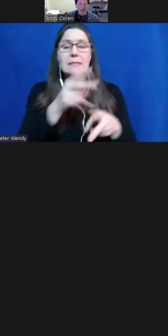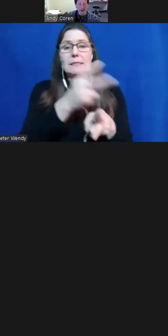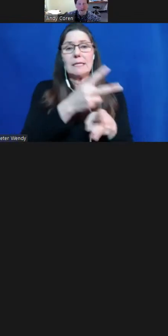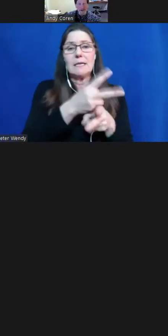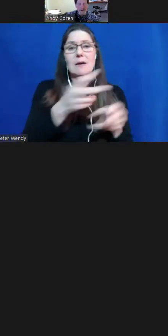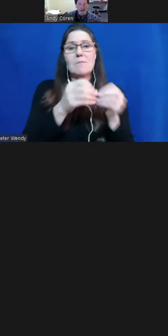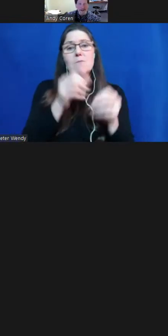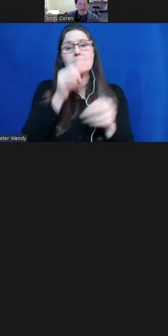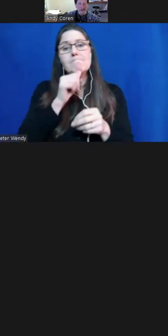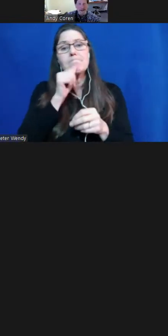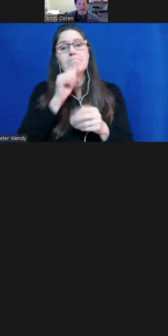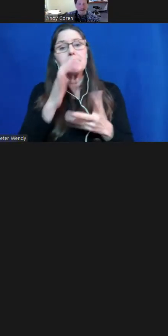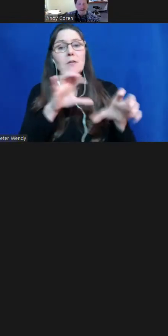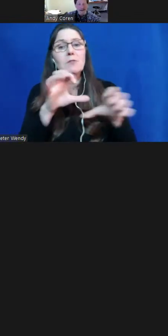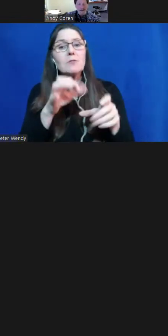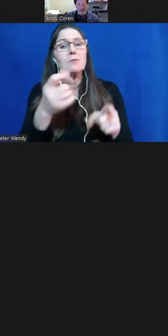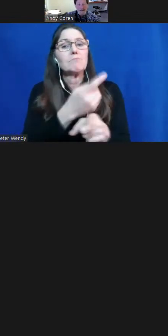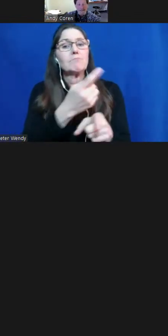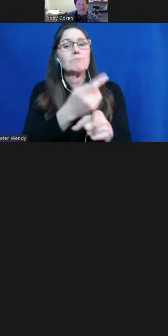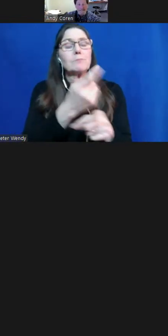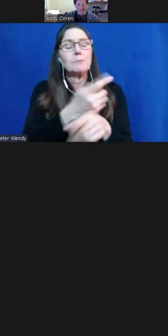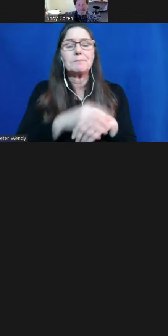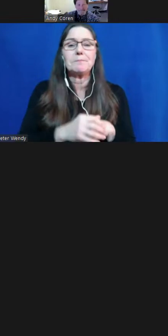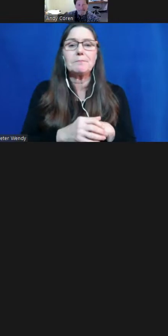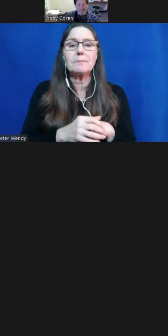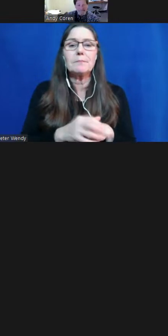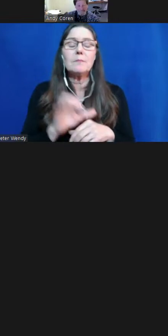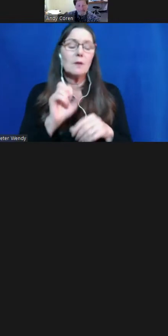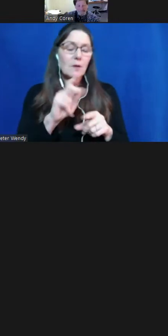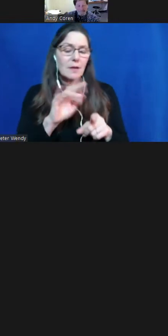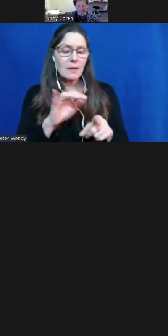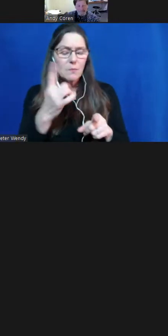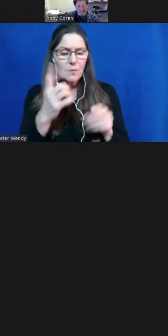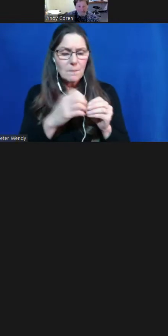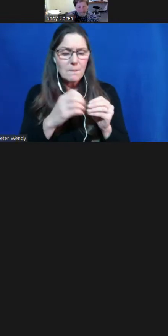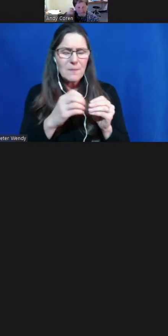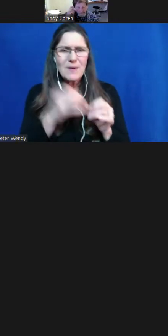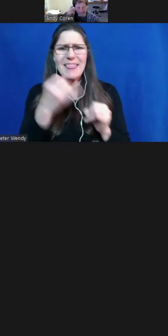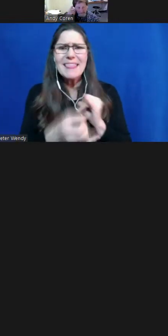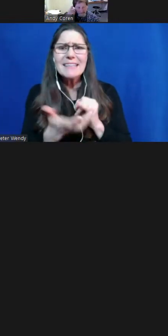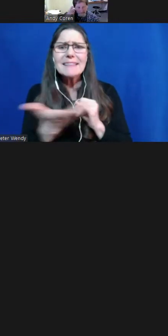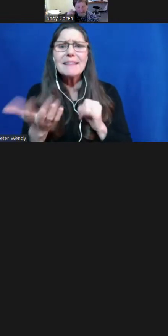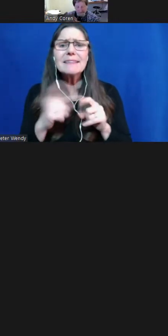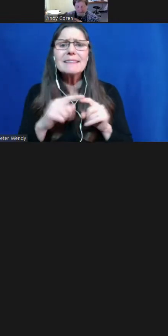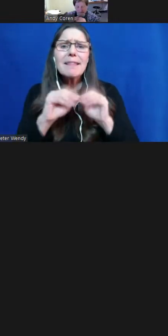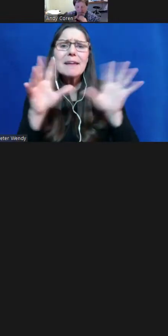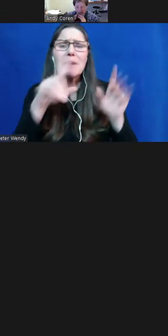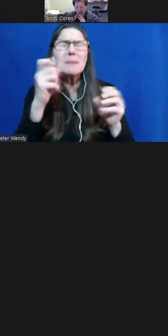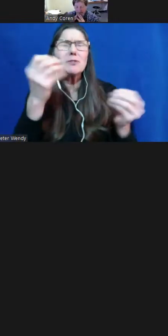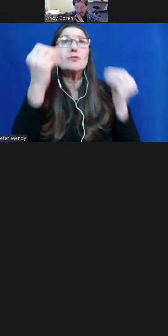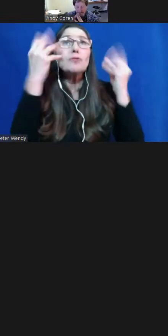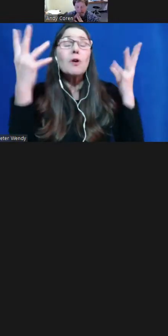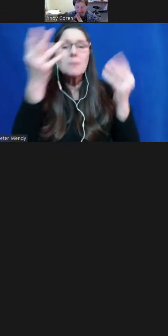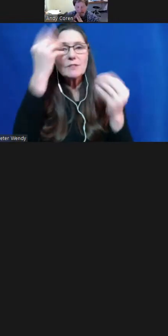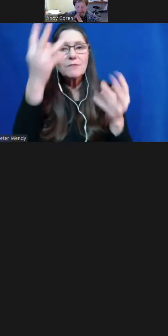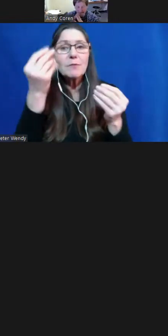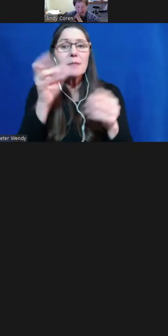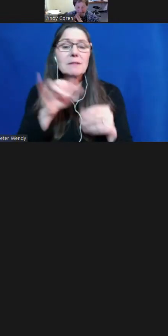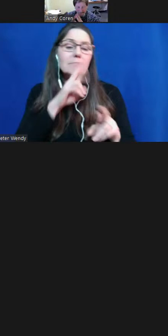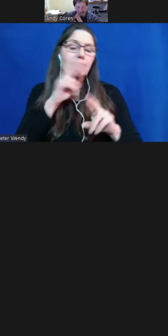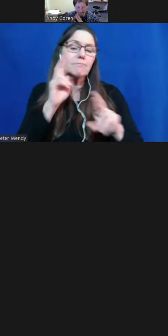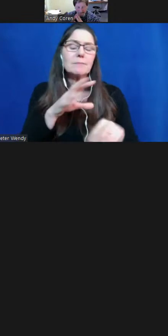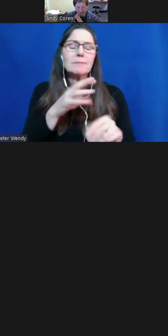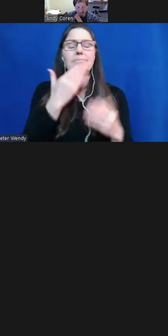tolerance for addressing some of the other things. Yeah, okay. And then one last thing to clarify, because there was so much information in that response, and thank you for